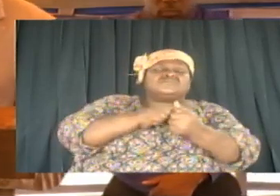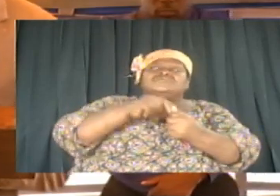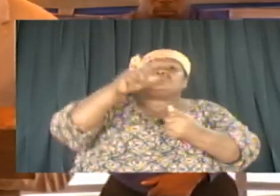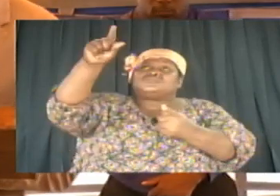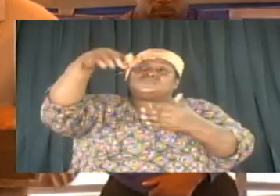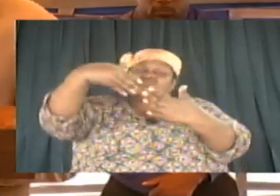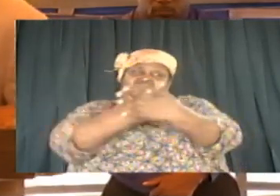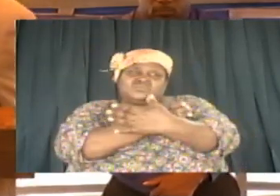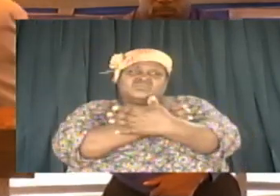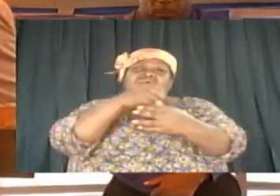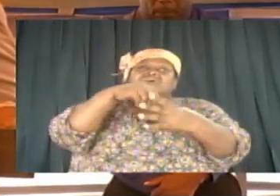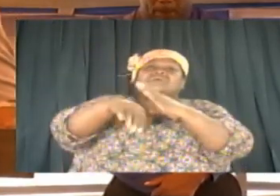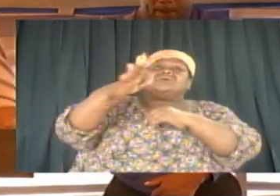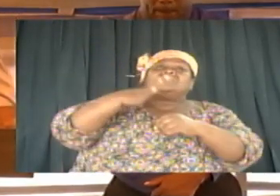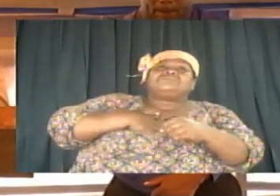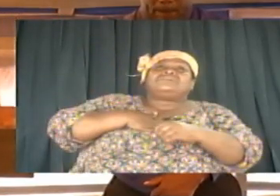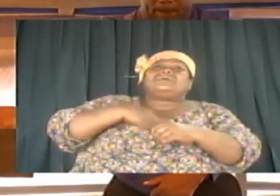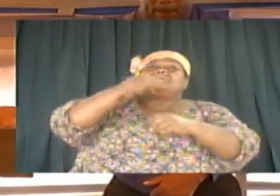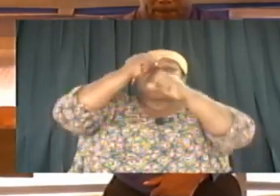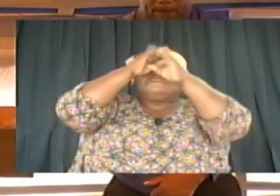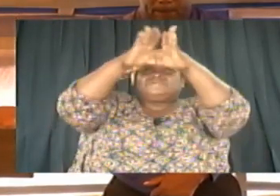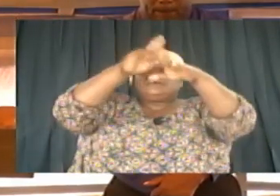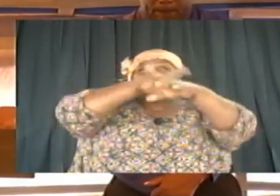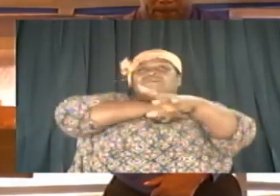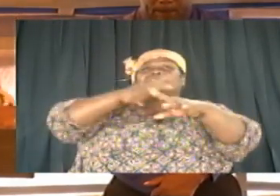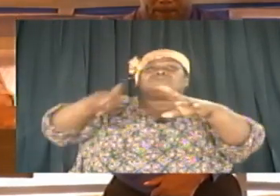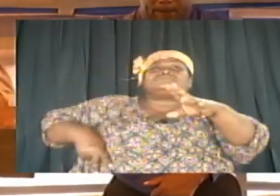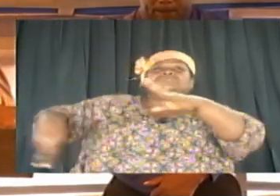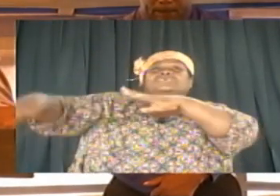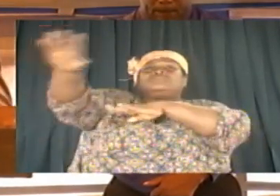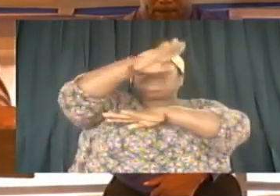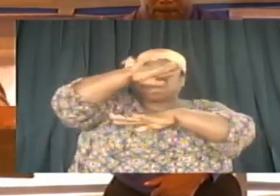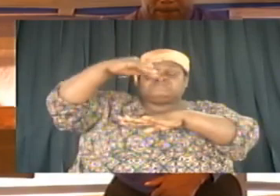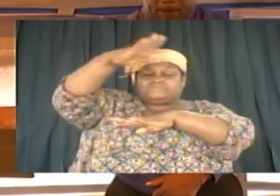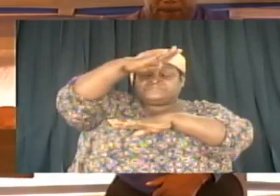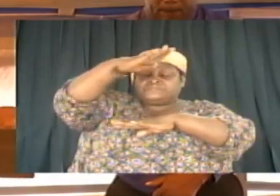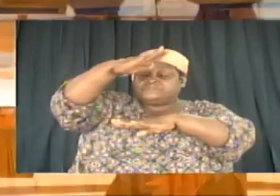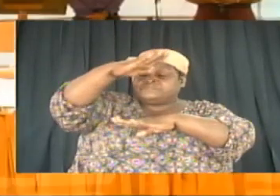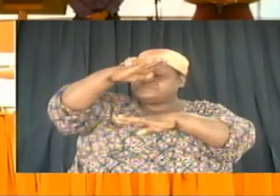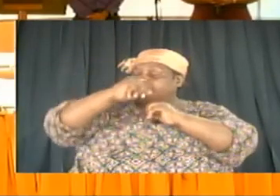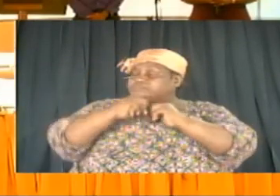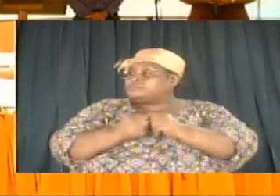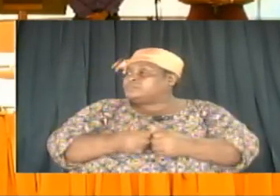you in my Father's kingdom. Praise God.